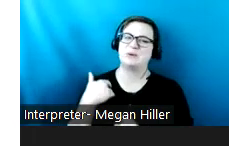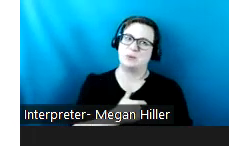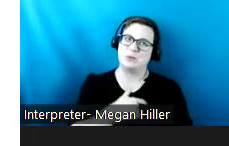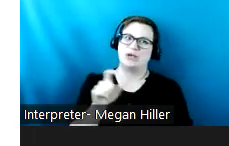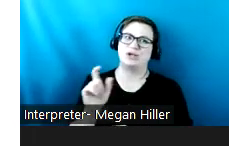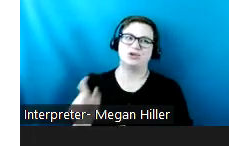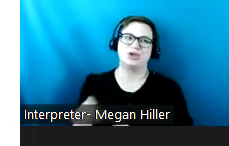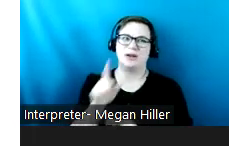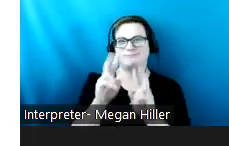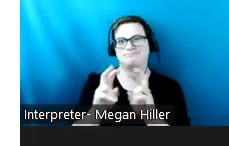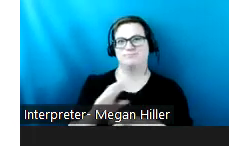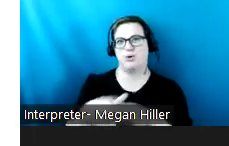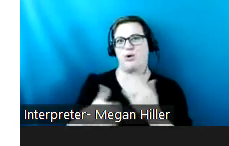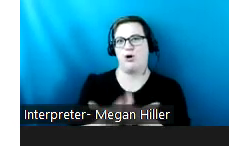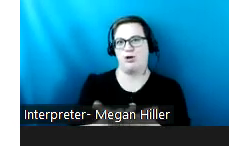you. Thank you, Jenna.